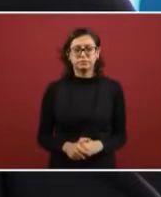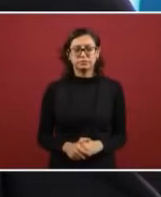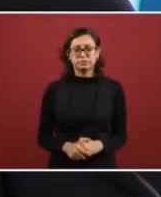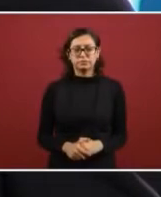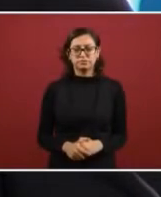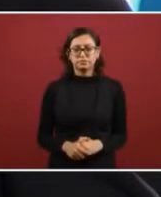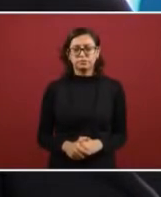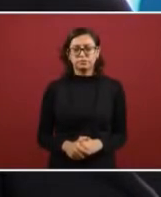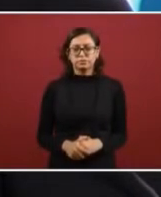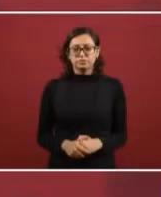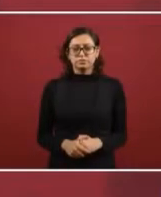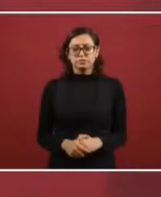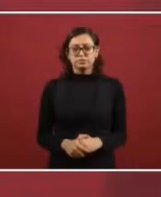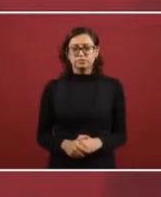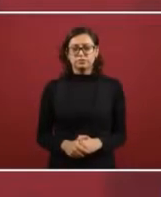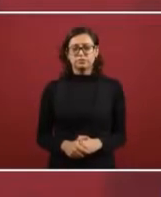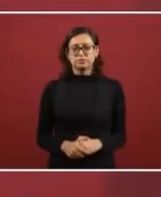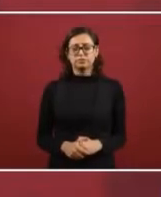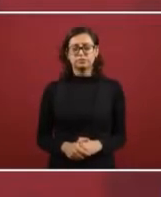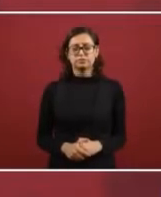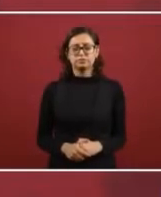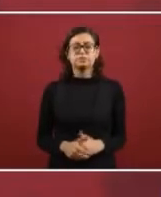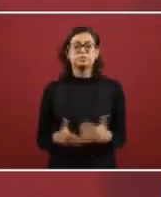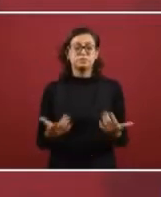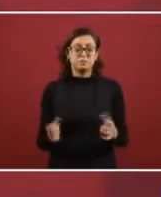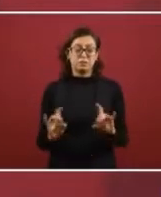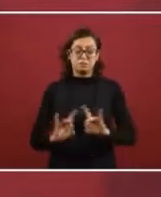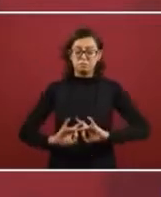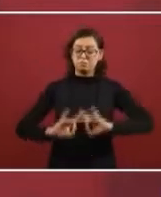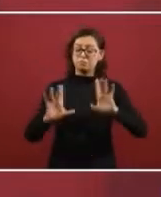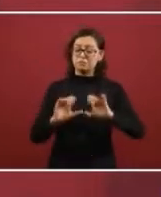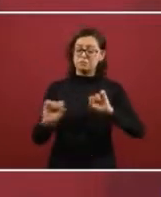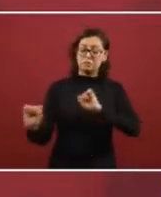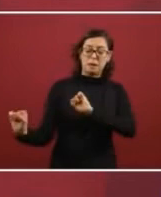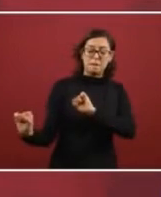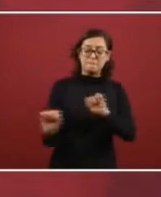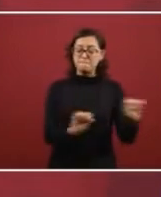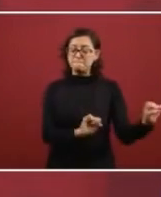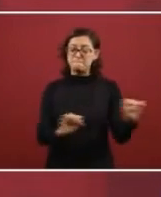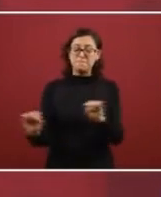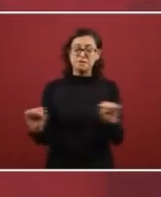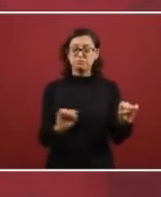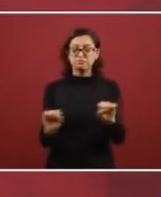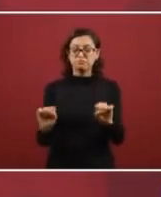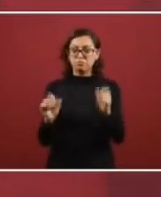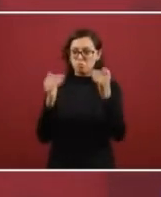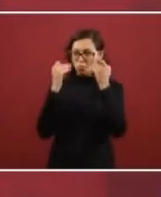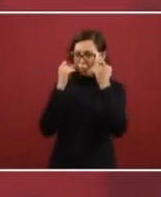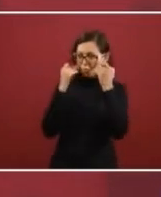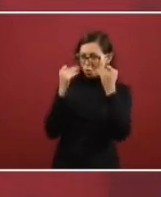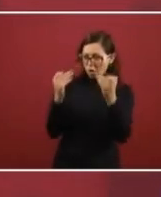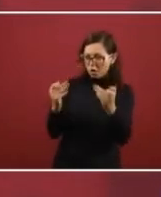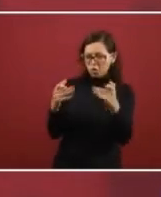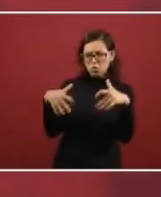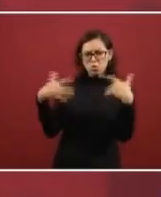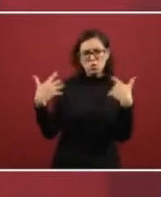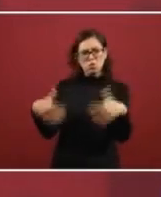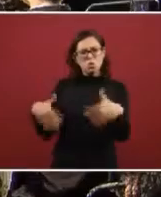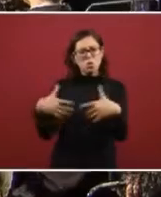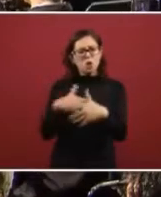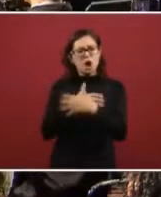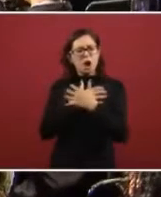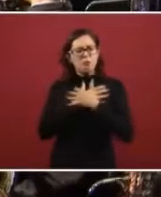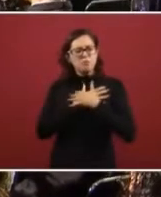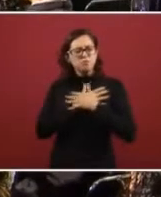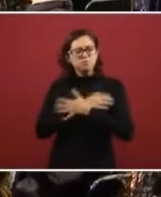that has affected our country. Y la solidaridad que como pueblo profesamos por el otro. We have put forth the love that reconozco as